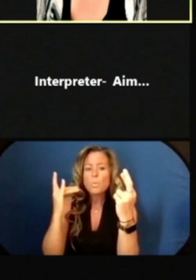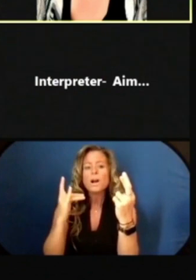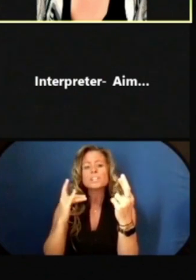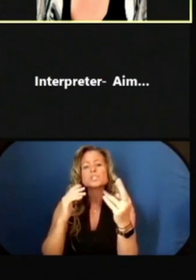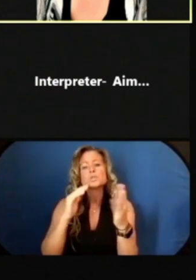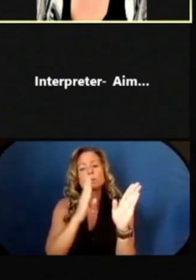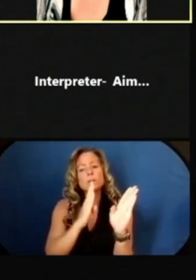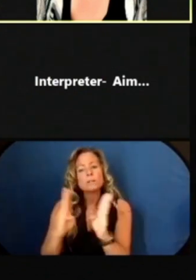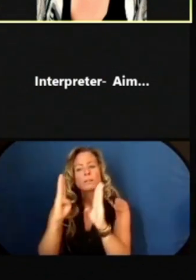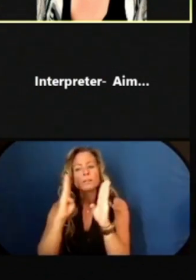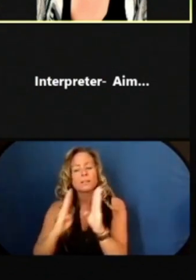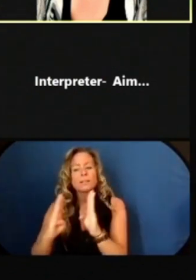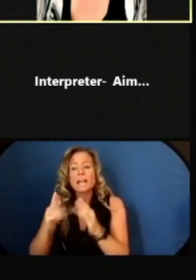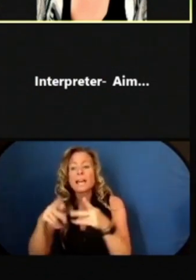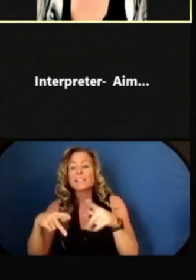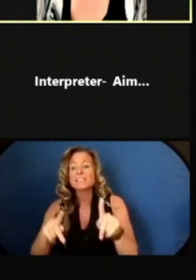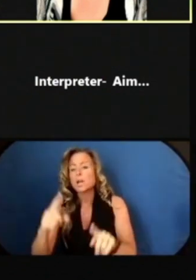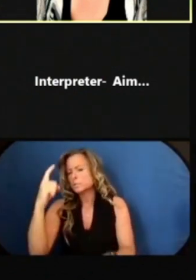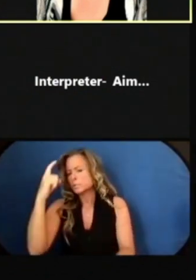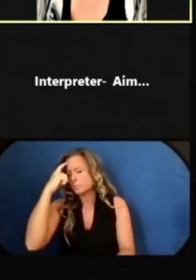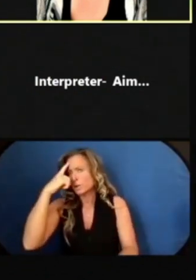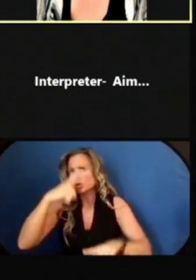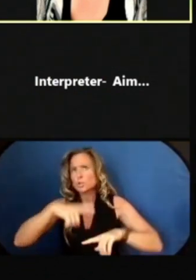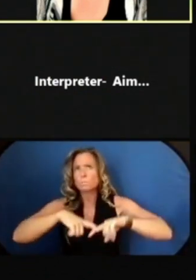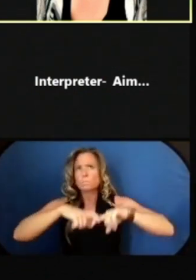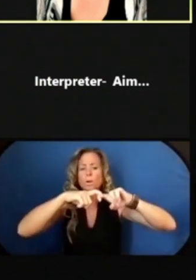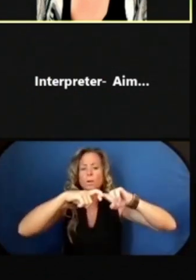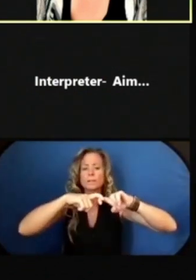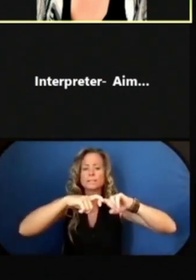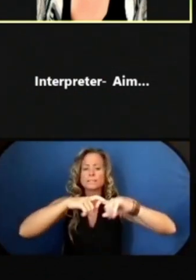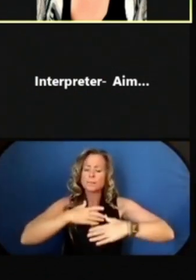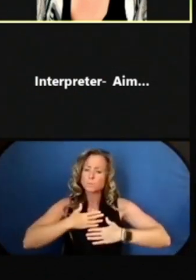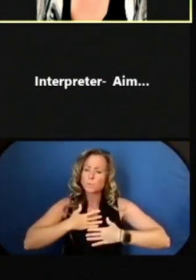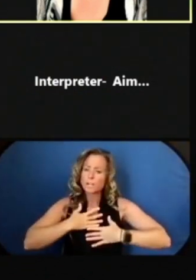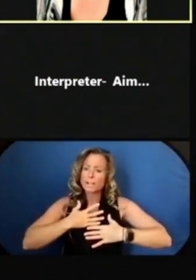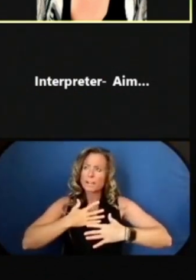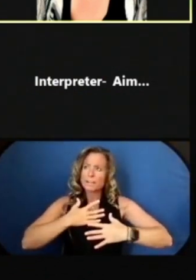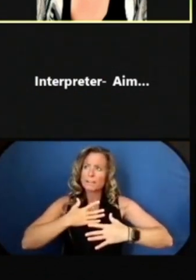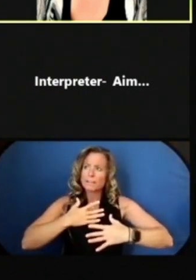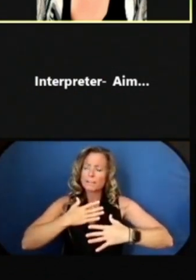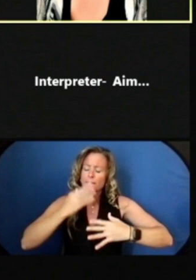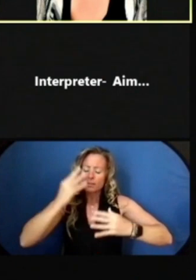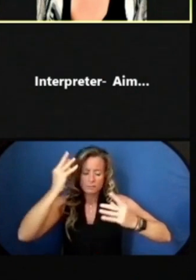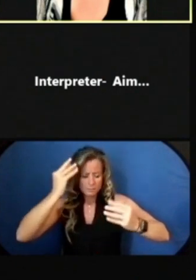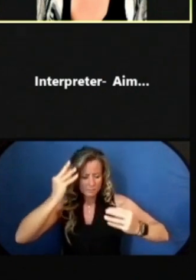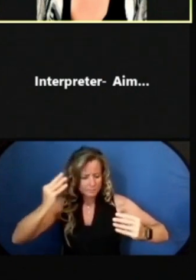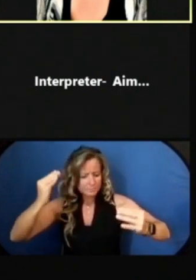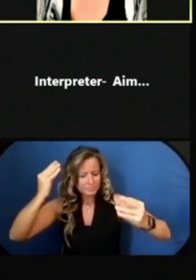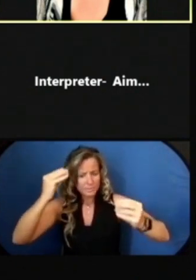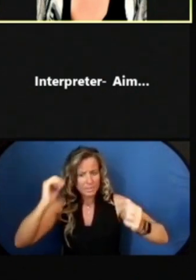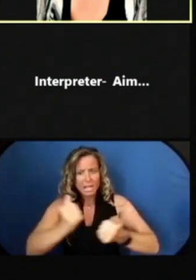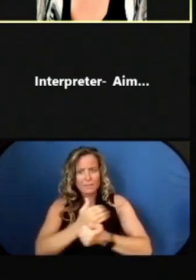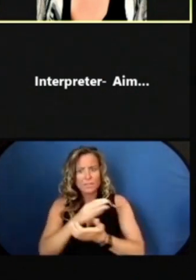allows the brain to pause and take a breath and internalize what is being